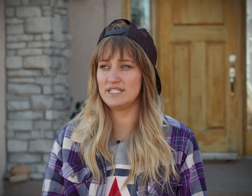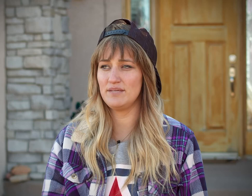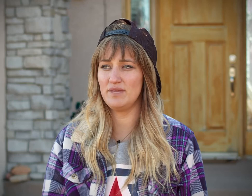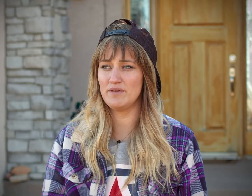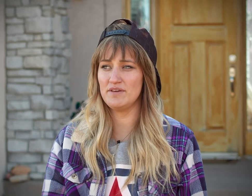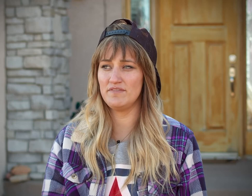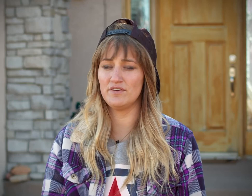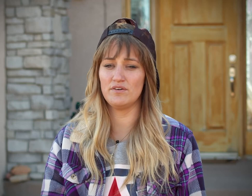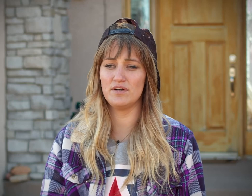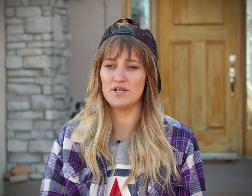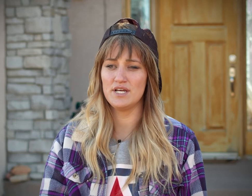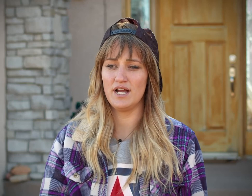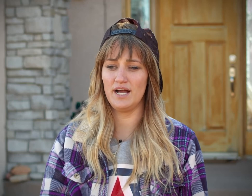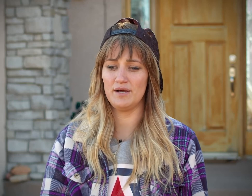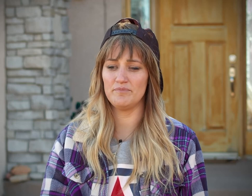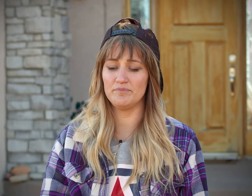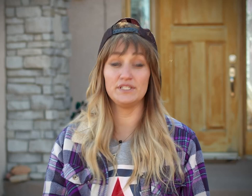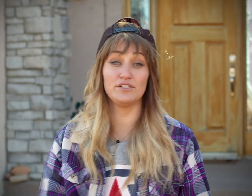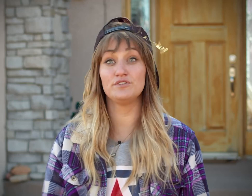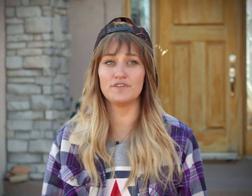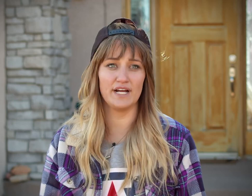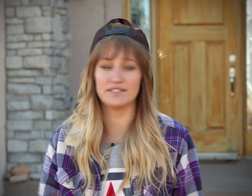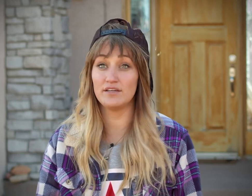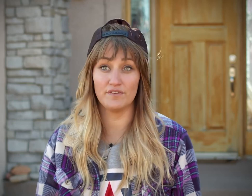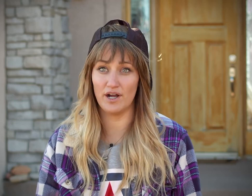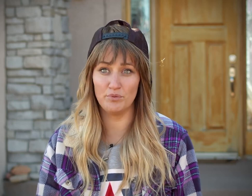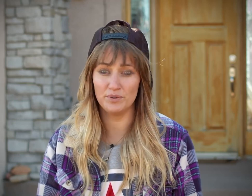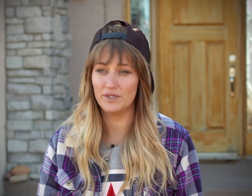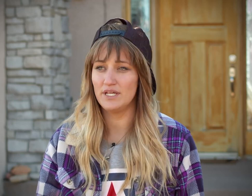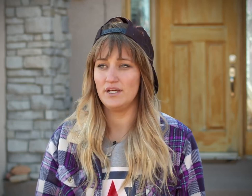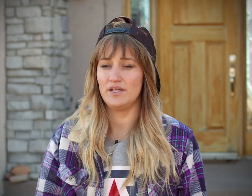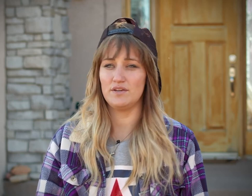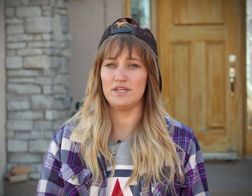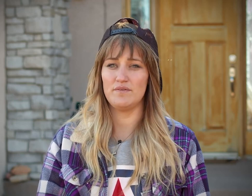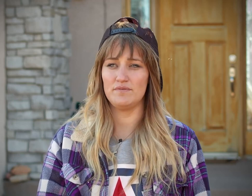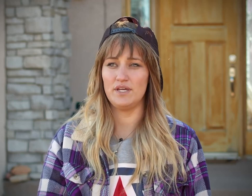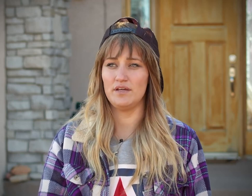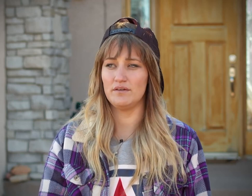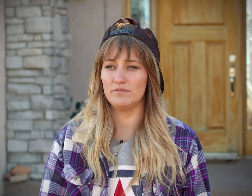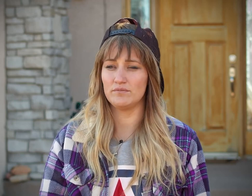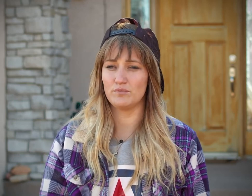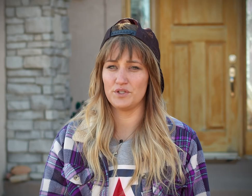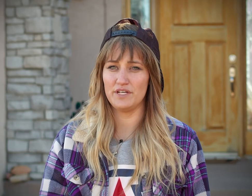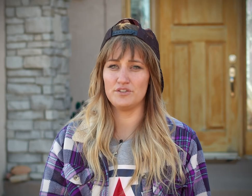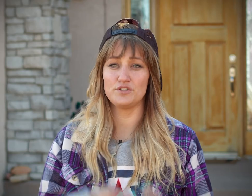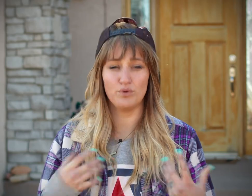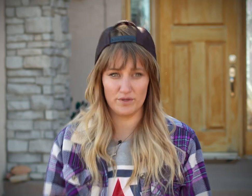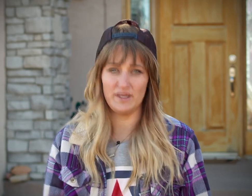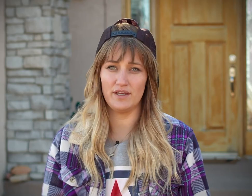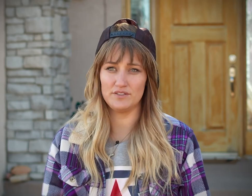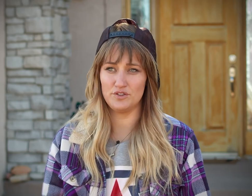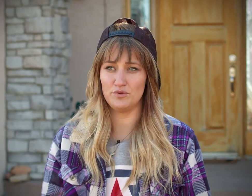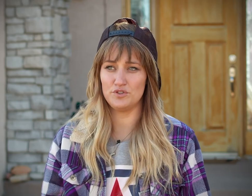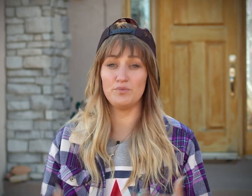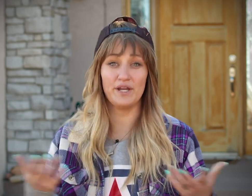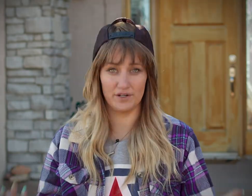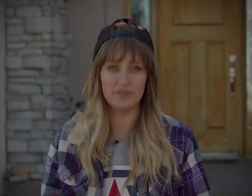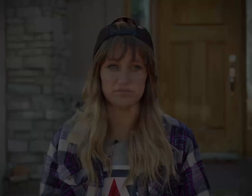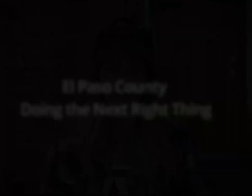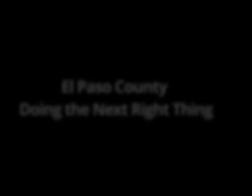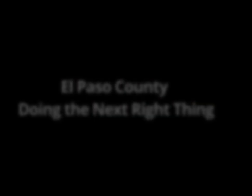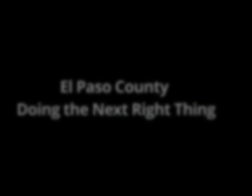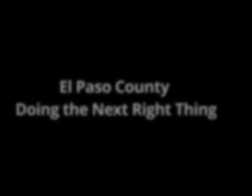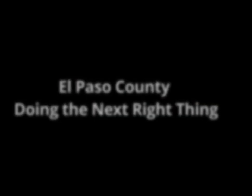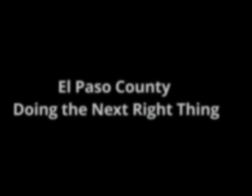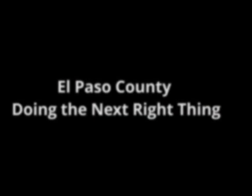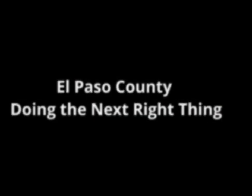They didn't make me feel belittled for asking for help, you know, they were there to support me to do better.